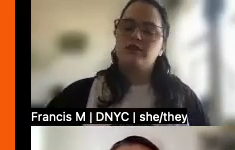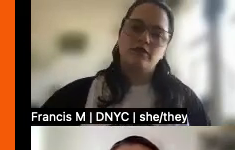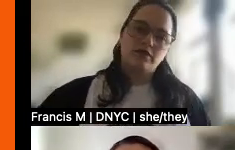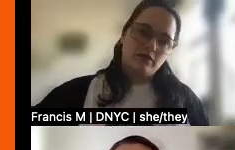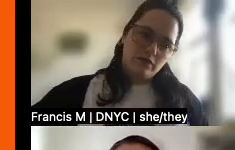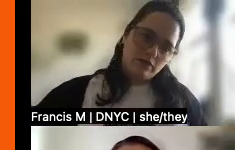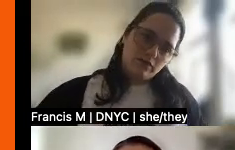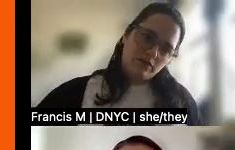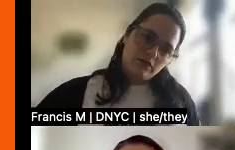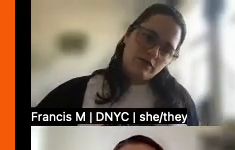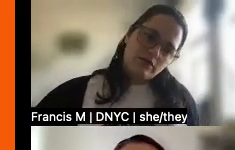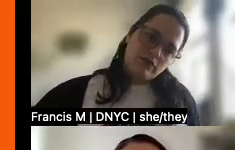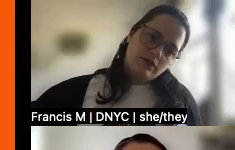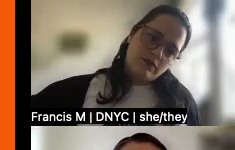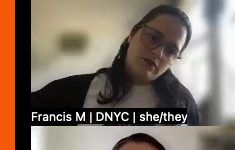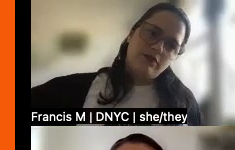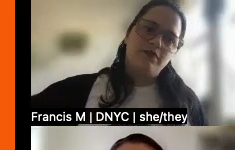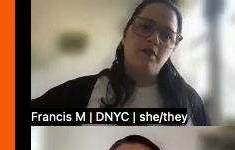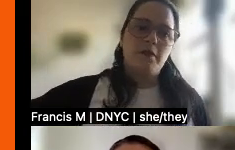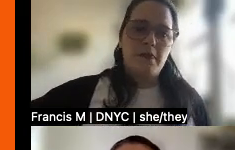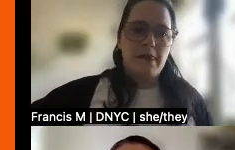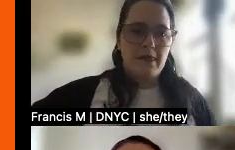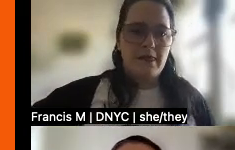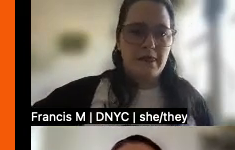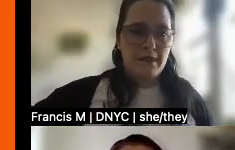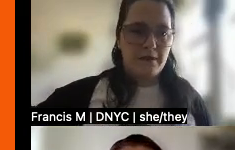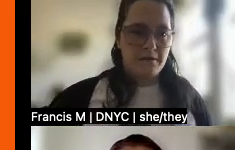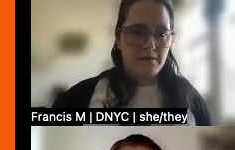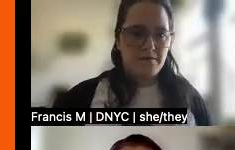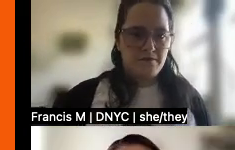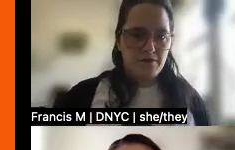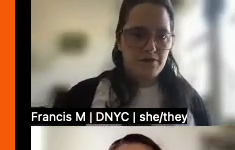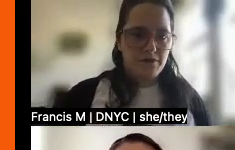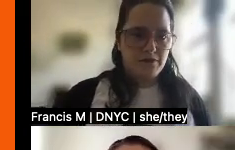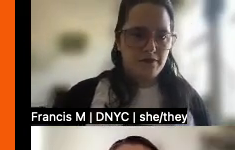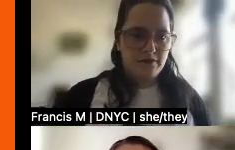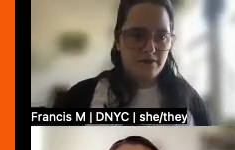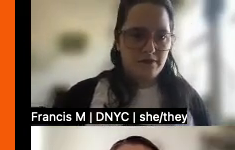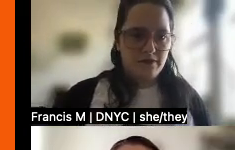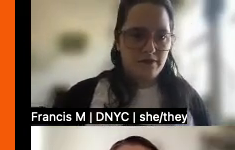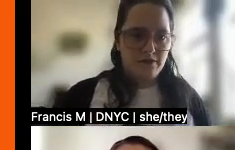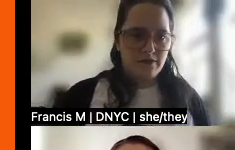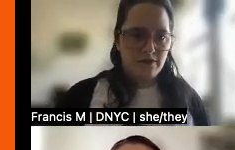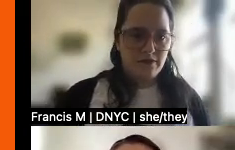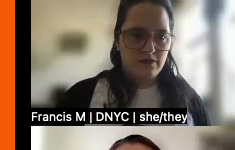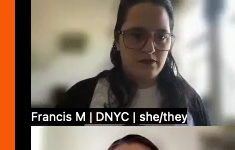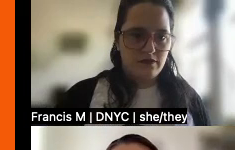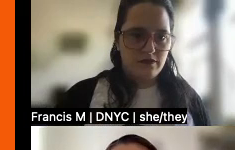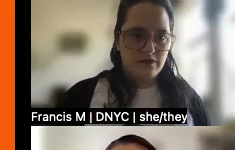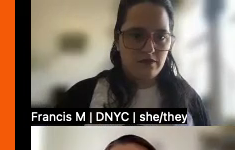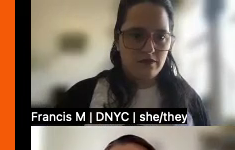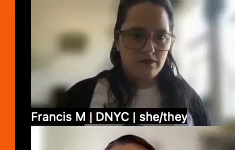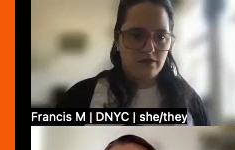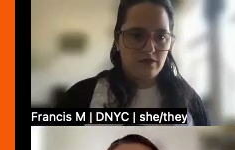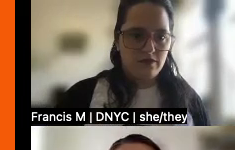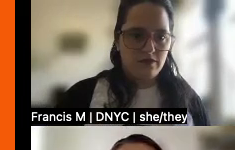outbreak on individual freelance dance workers and small budget organizations based in the Metro NYC area